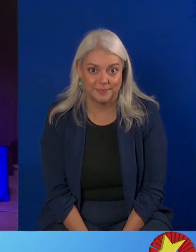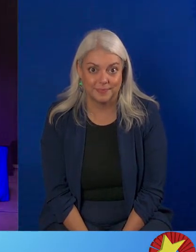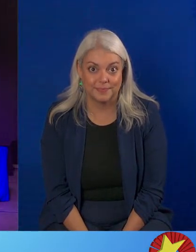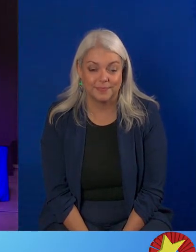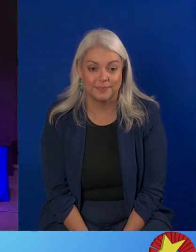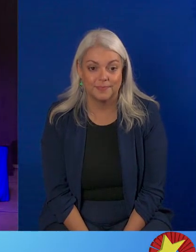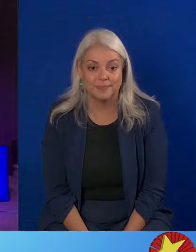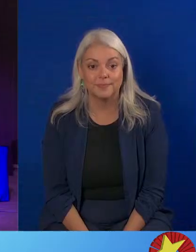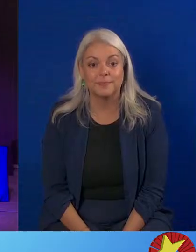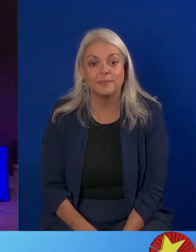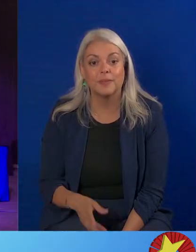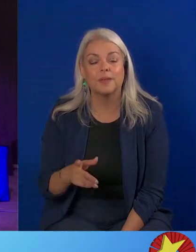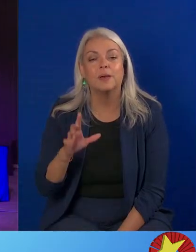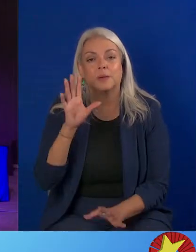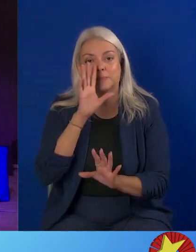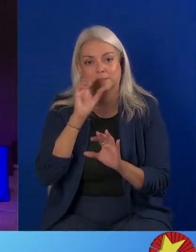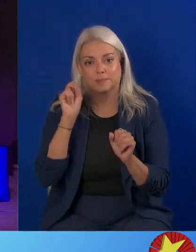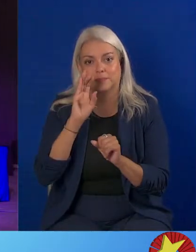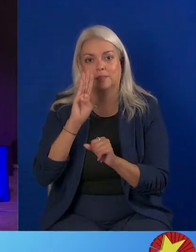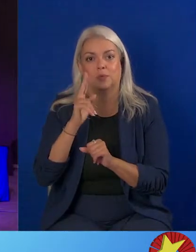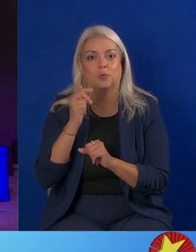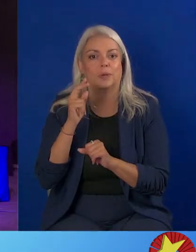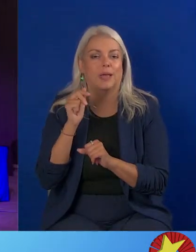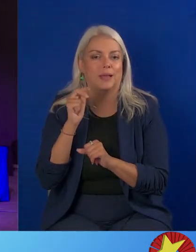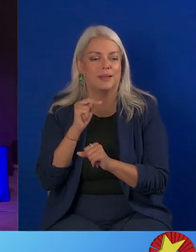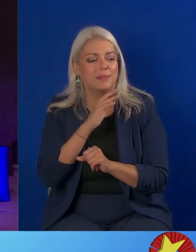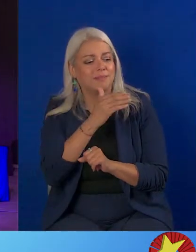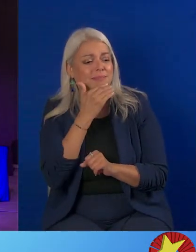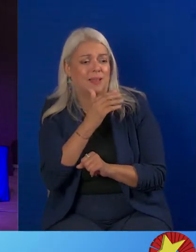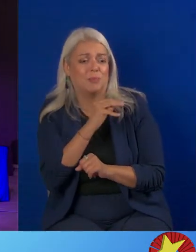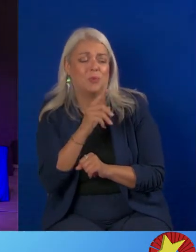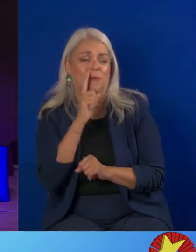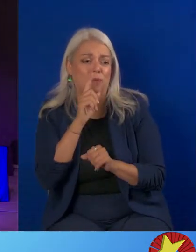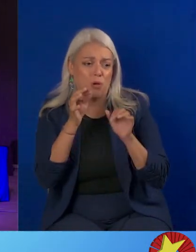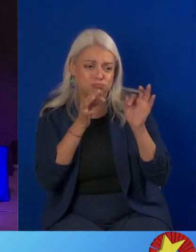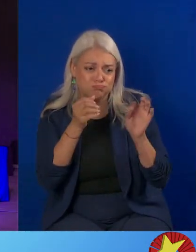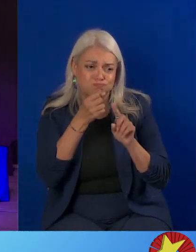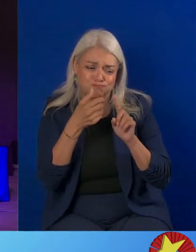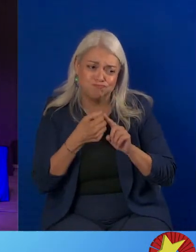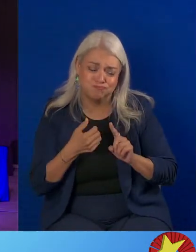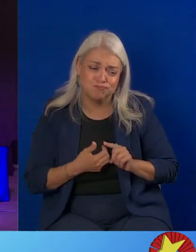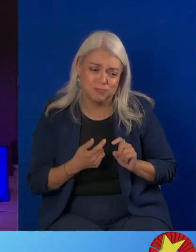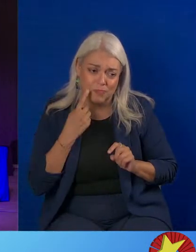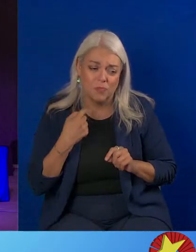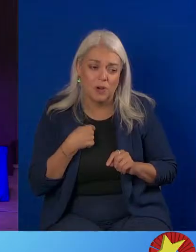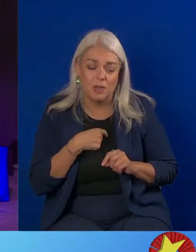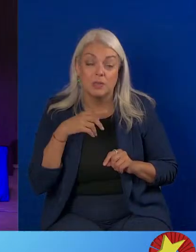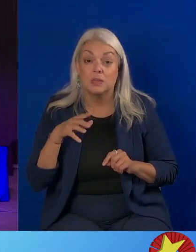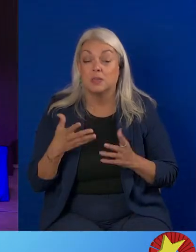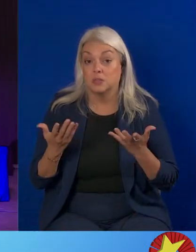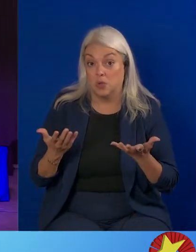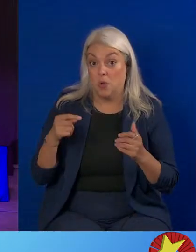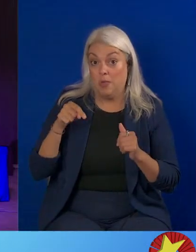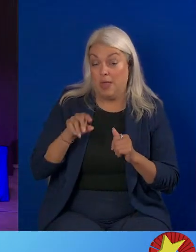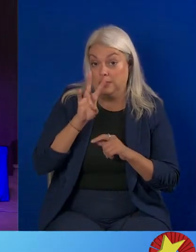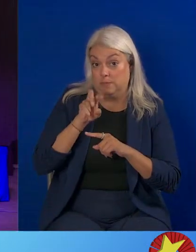All right. Thank you so much, Maria, for going through those with us. Sure. This is a consent agenda item.